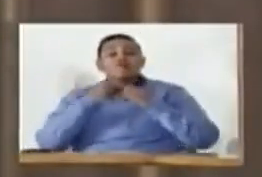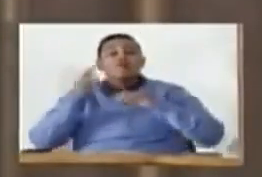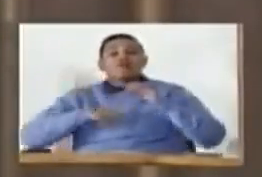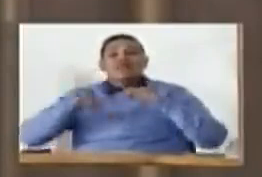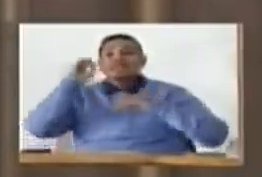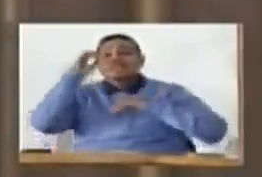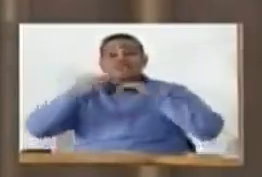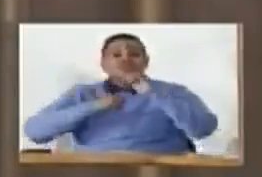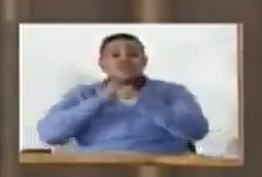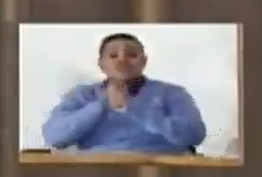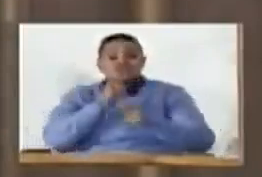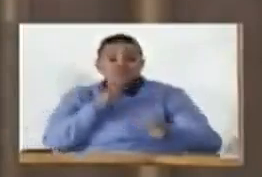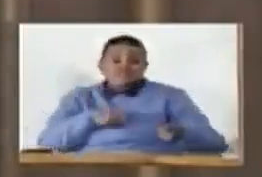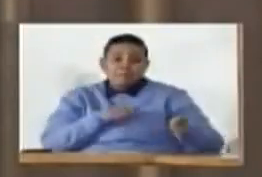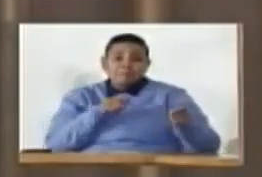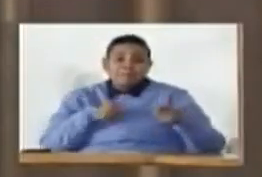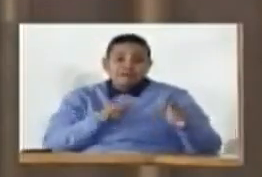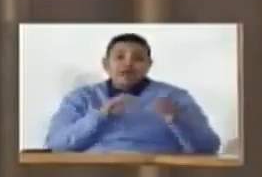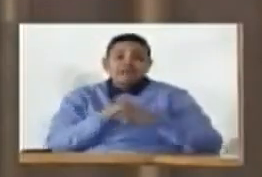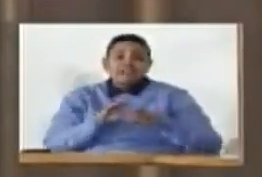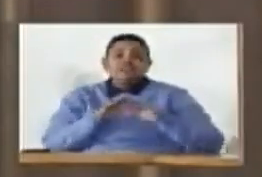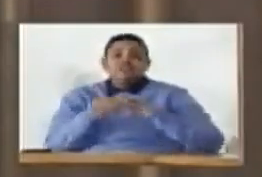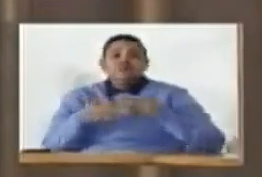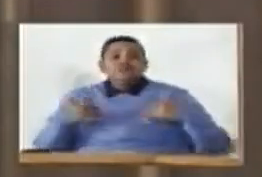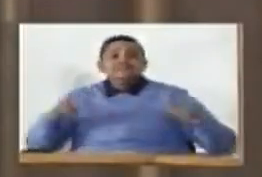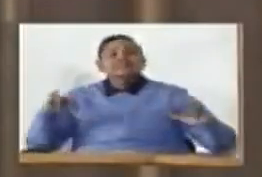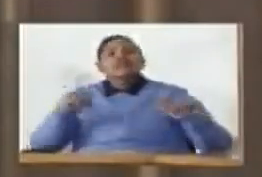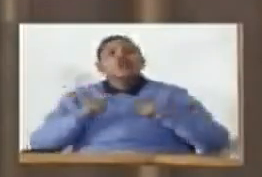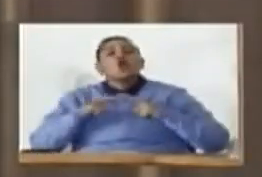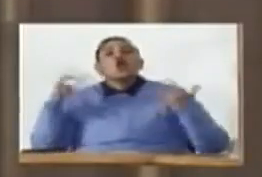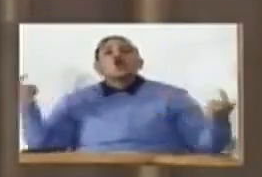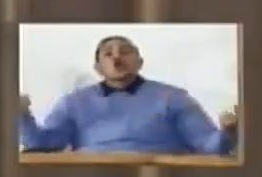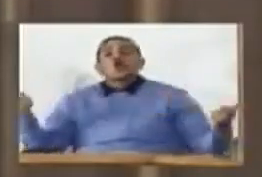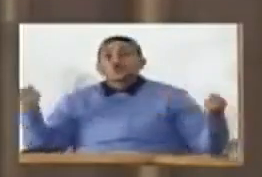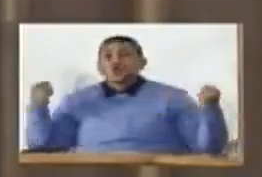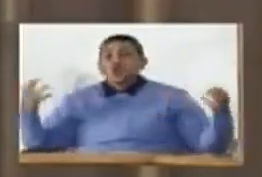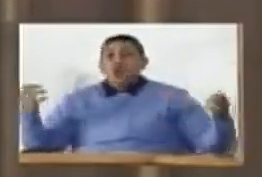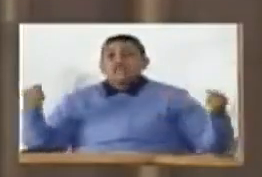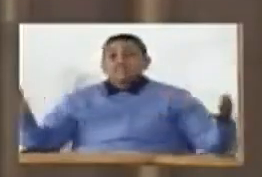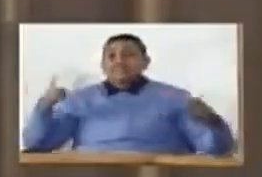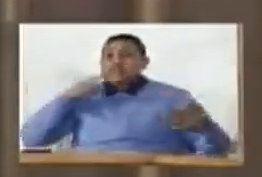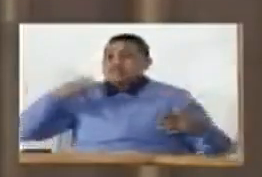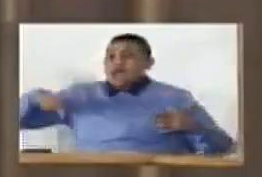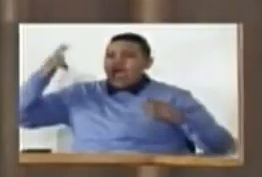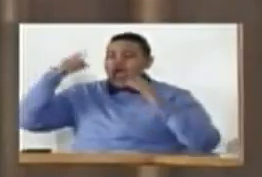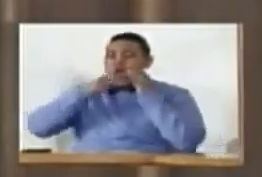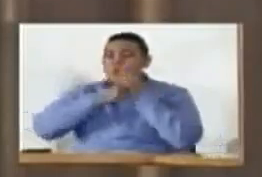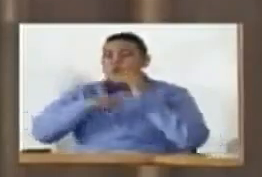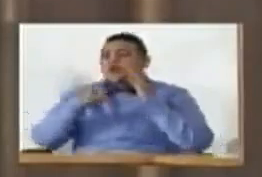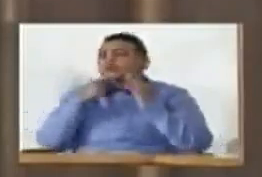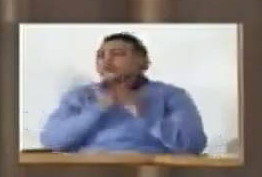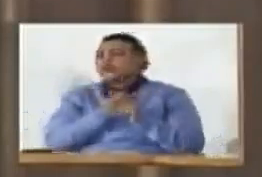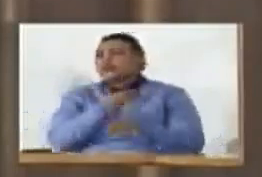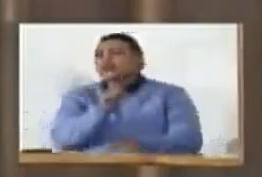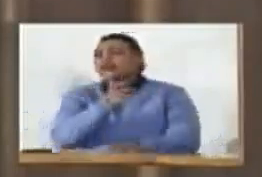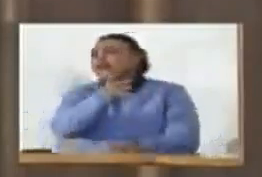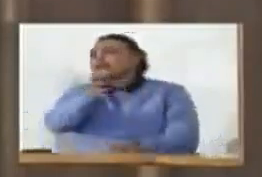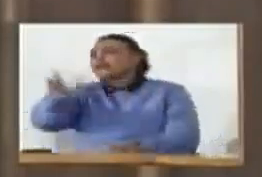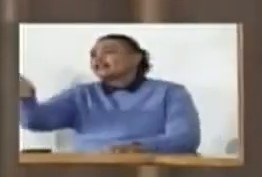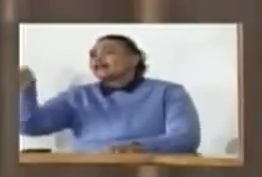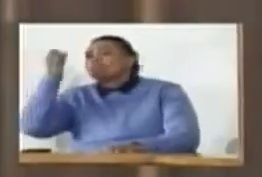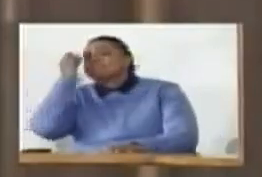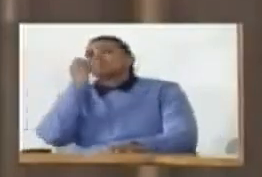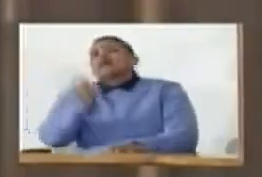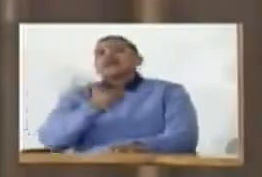of mining in Jamaica, there are still huge quantities of high-quality bauxite available.